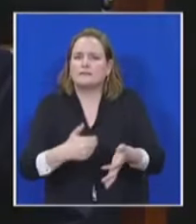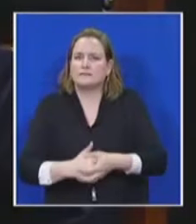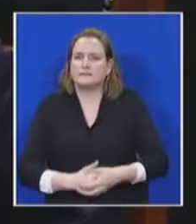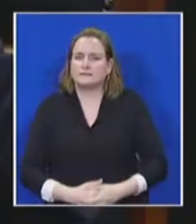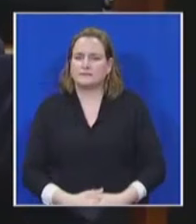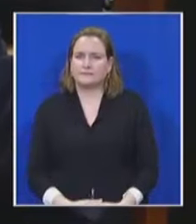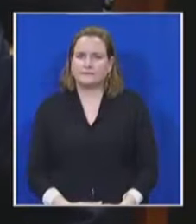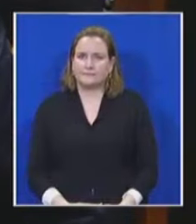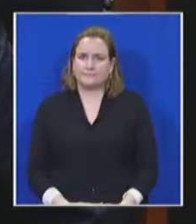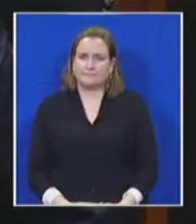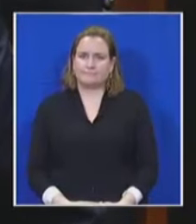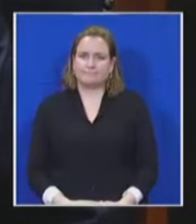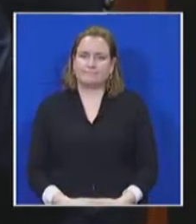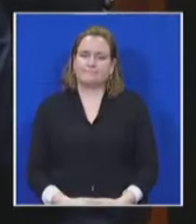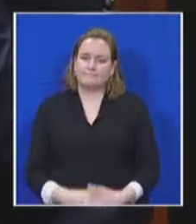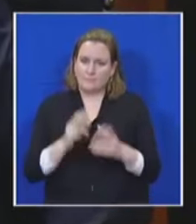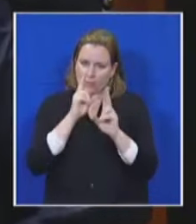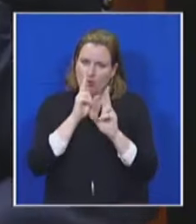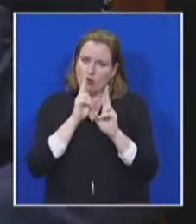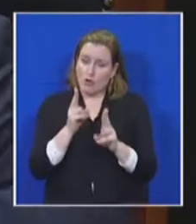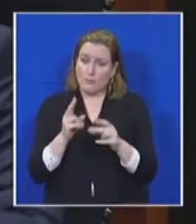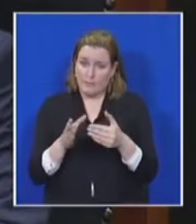Honorable members, there are new.